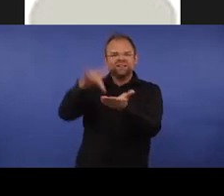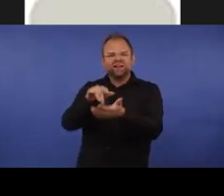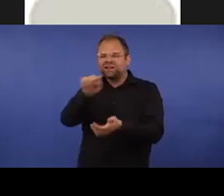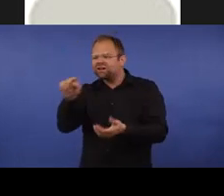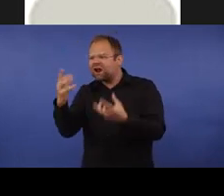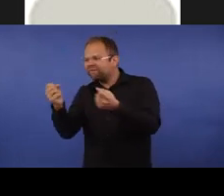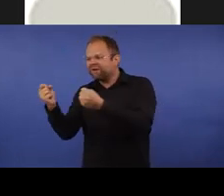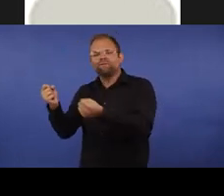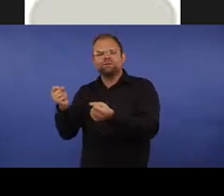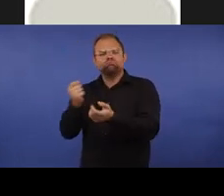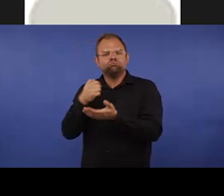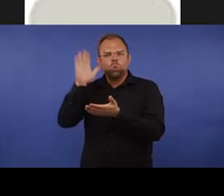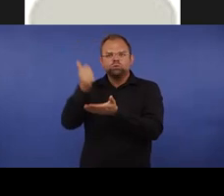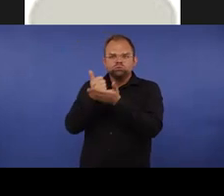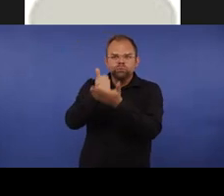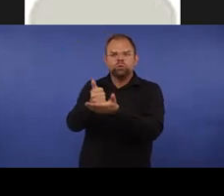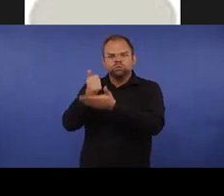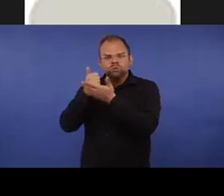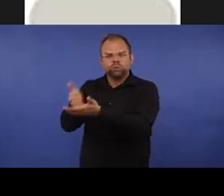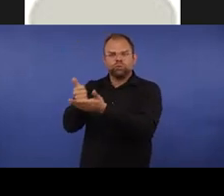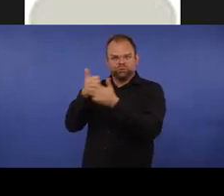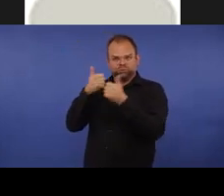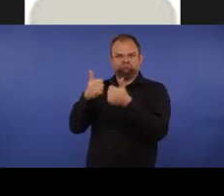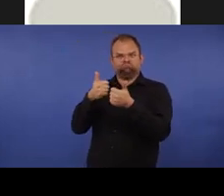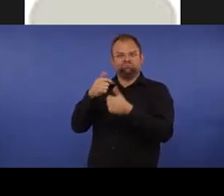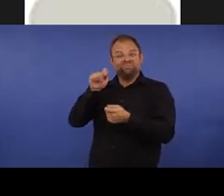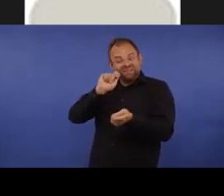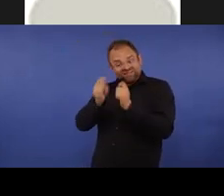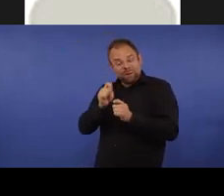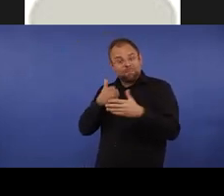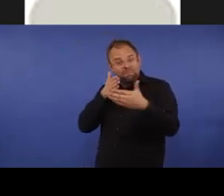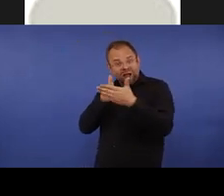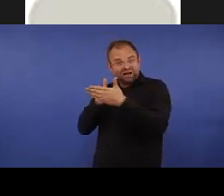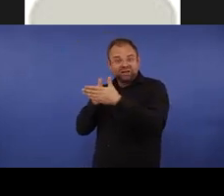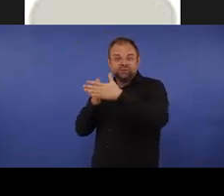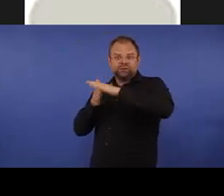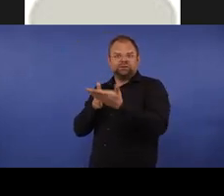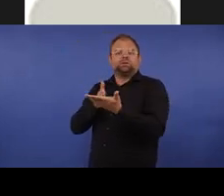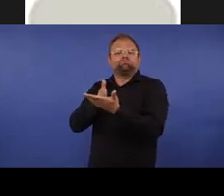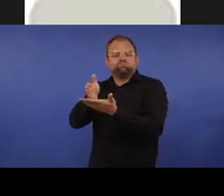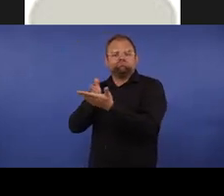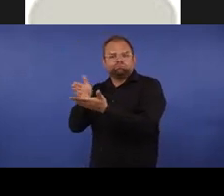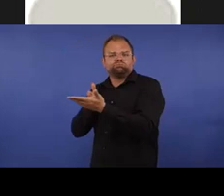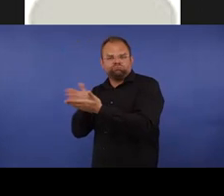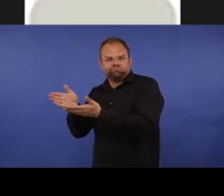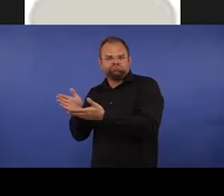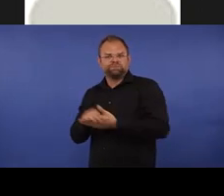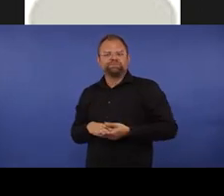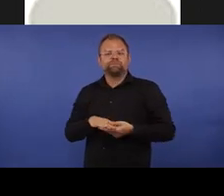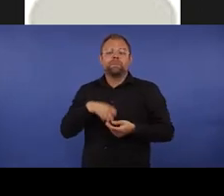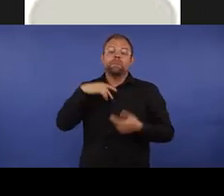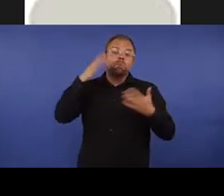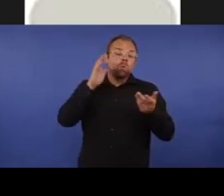completely isolated. IL Center's ability to create, accessible and timely information about the